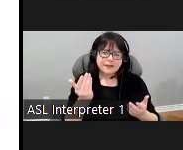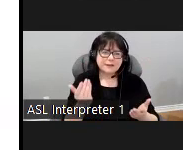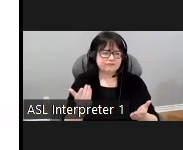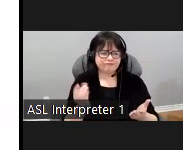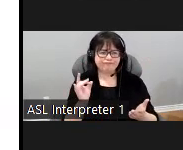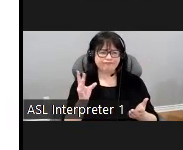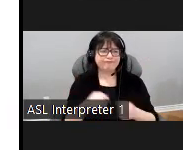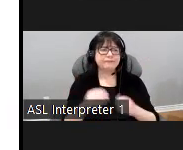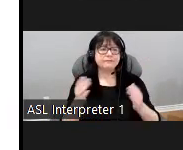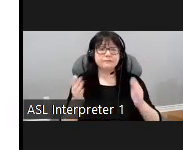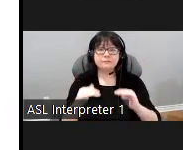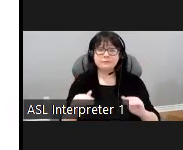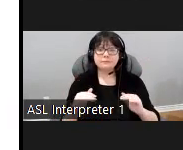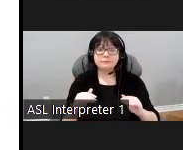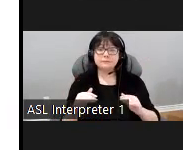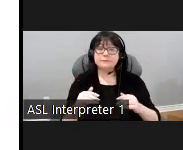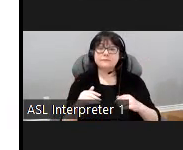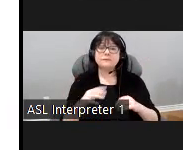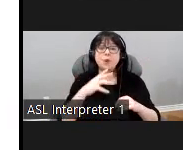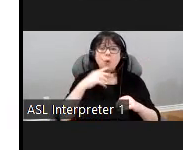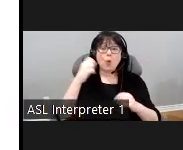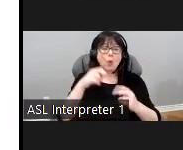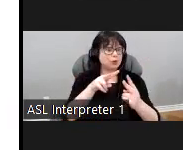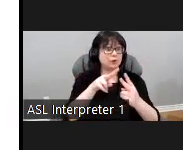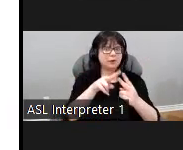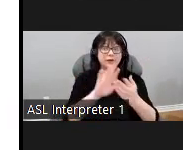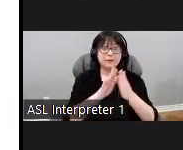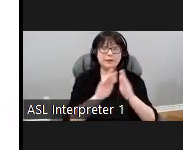fear of separation and change, older couples who are being separated.